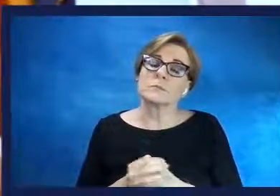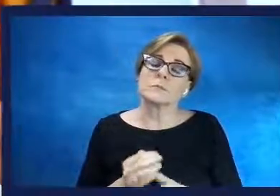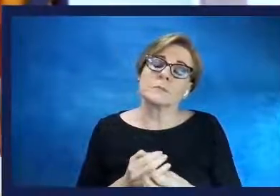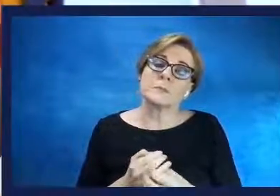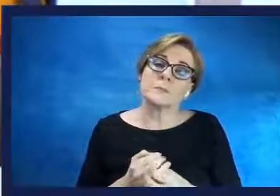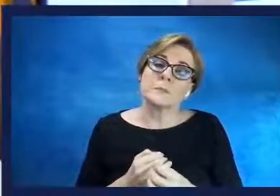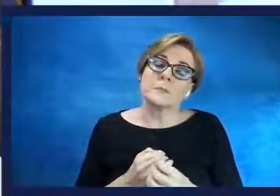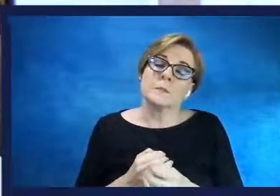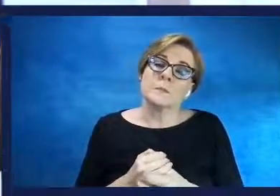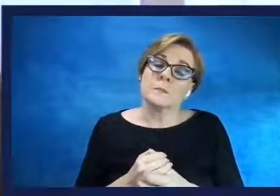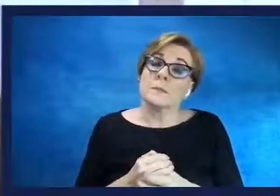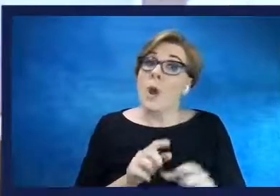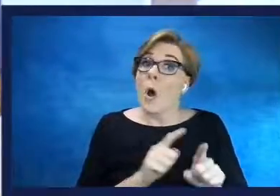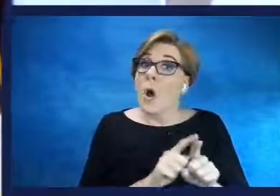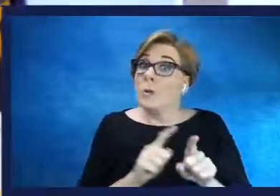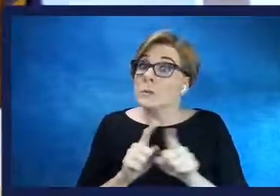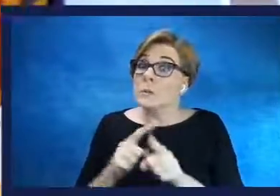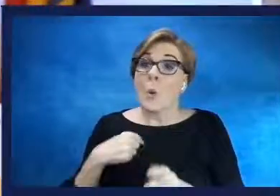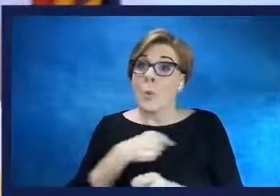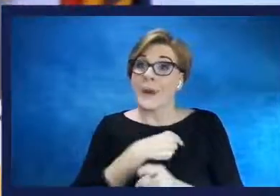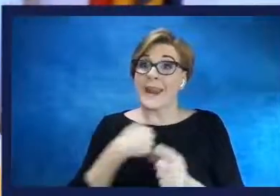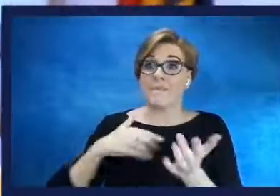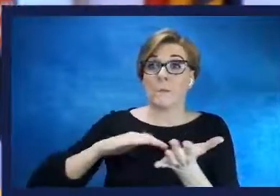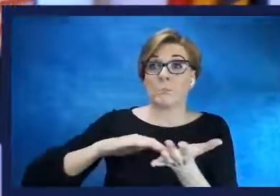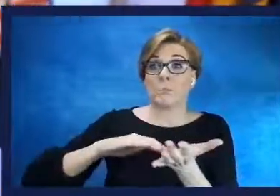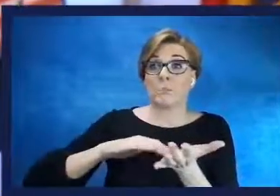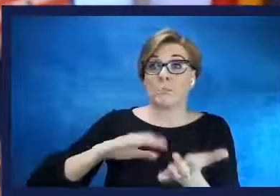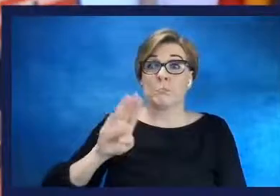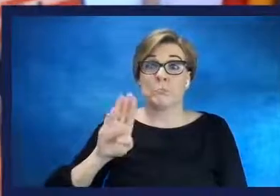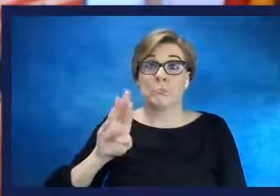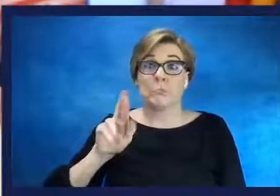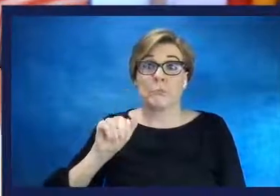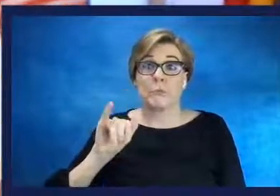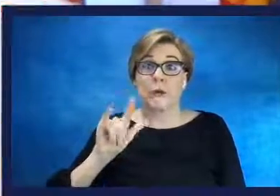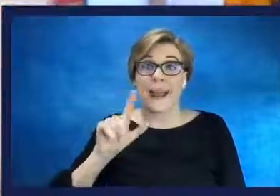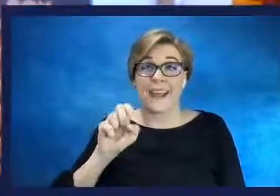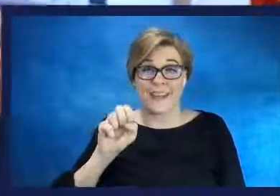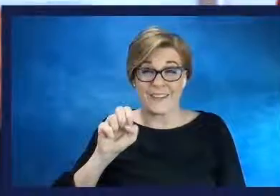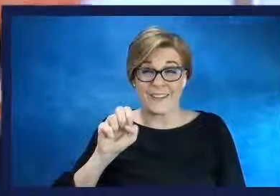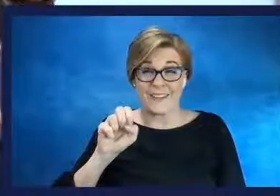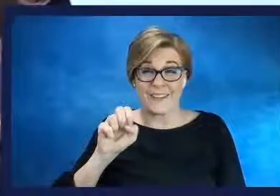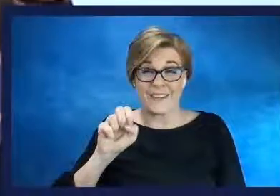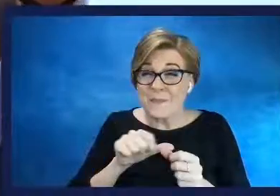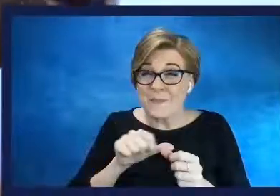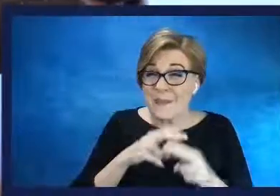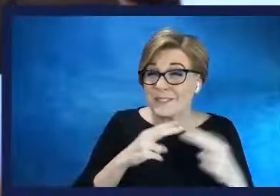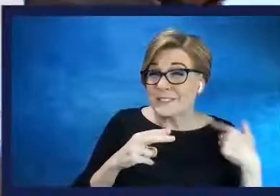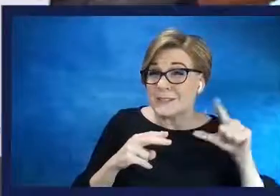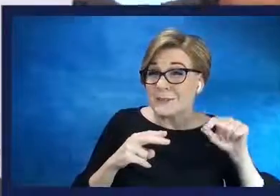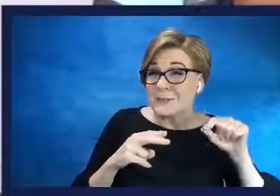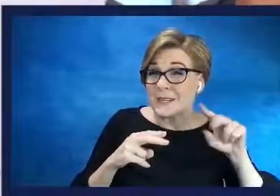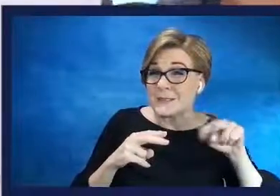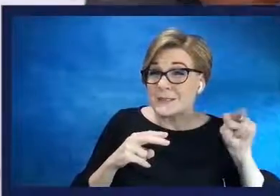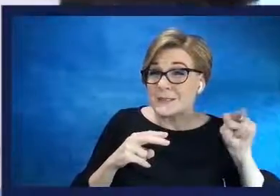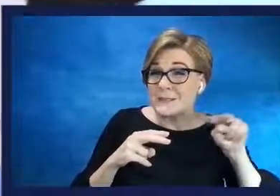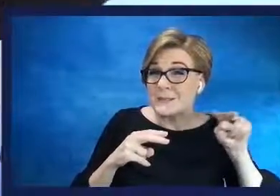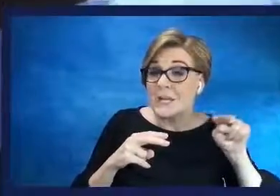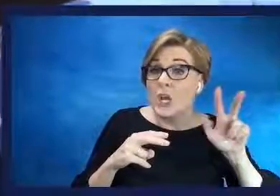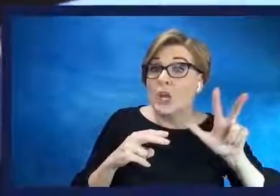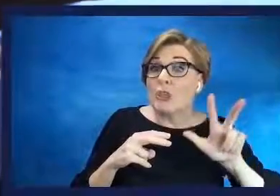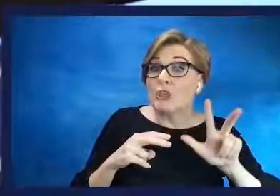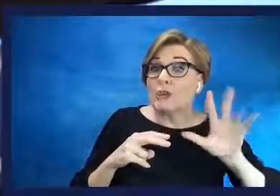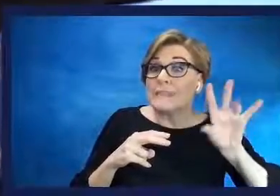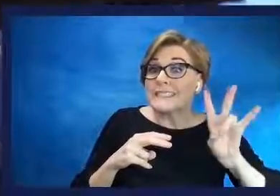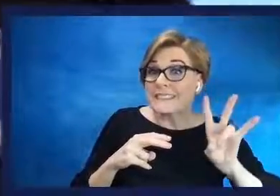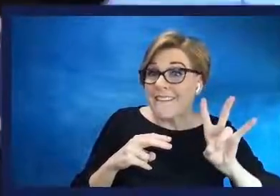we have our Braille ballots. Again, mentioned that we had 37 of these, and although 900 doesn't seem like a lot of ballots cast